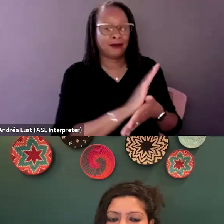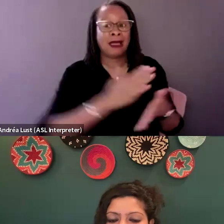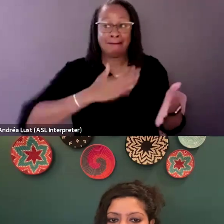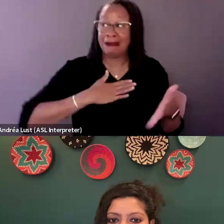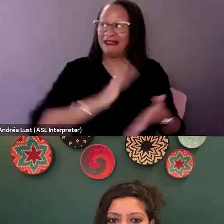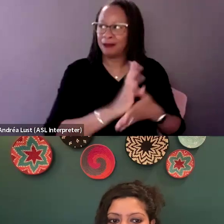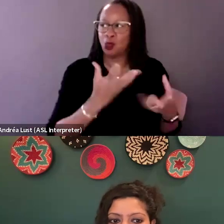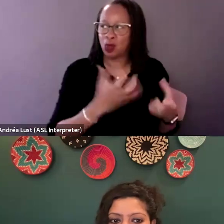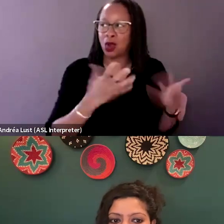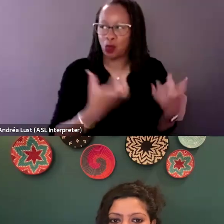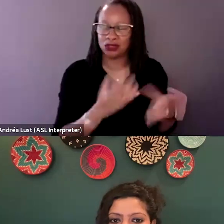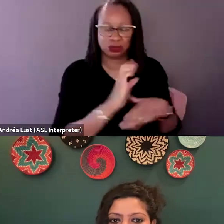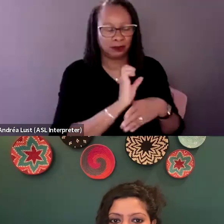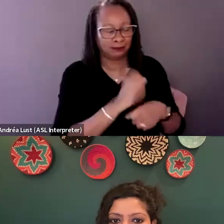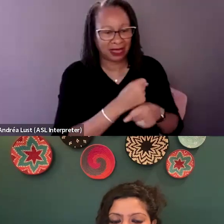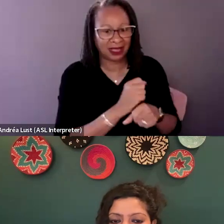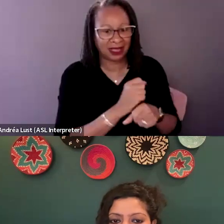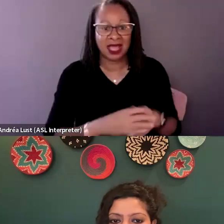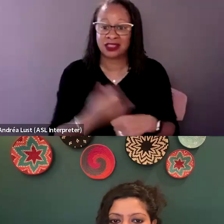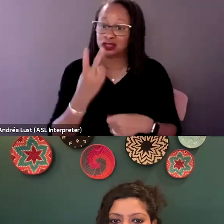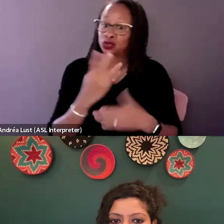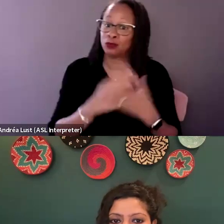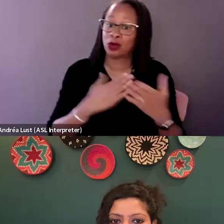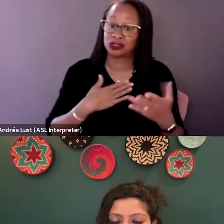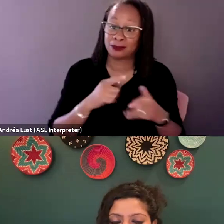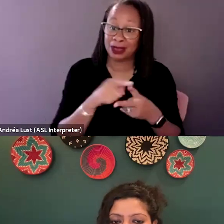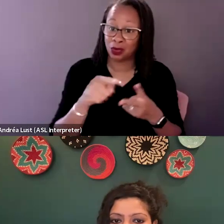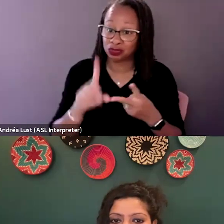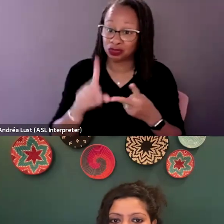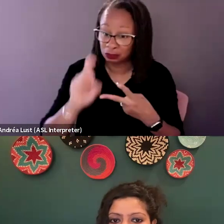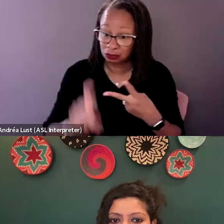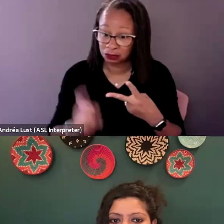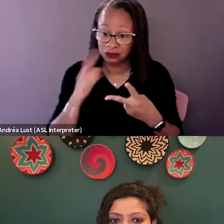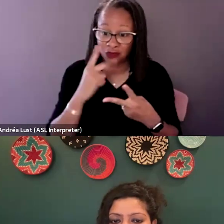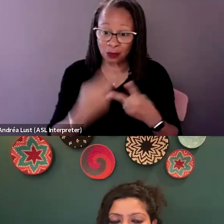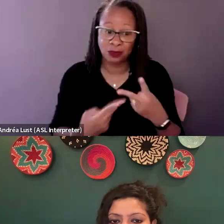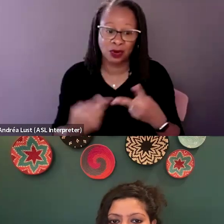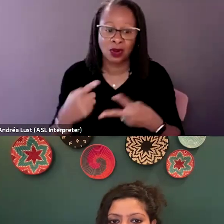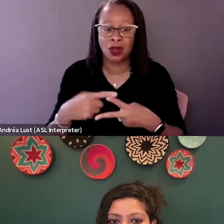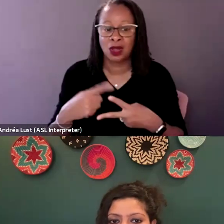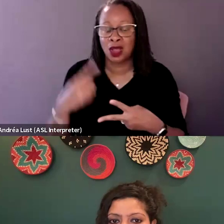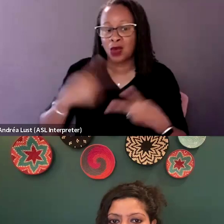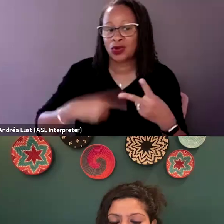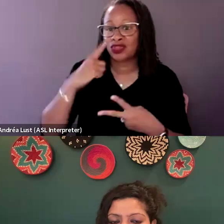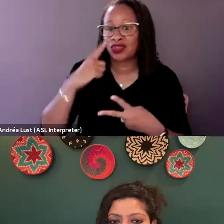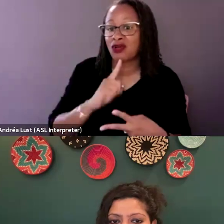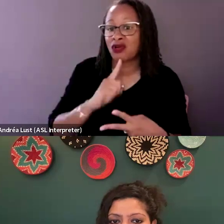Okay, cool, we'll go first. I will just say it now. Let's throw one at Shaunak next. Okay, cool.